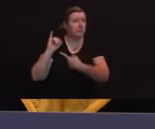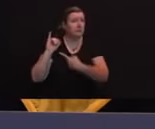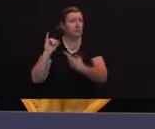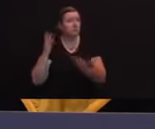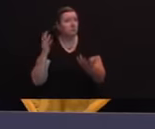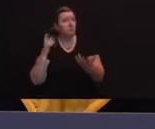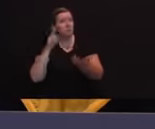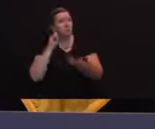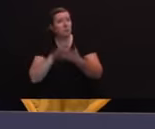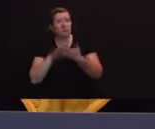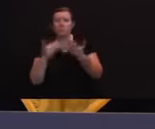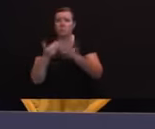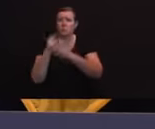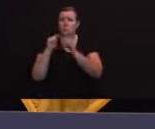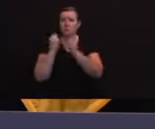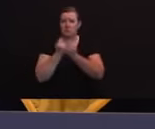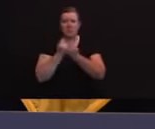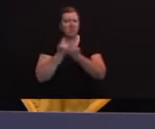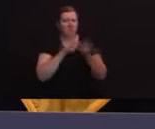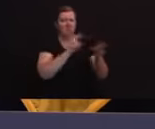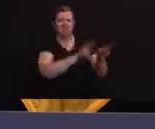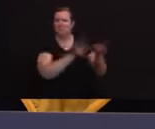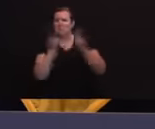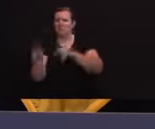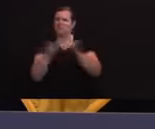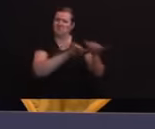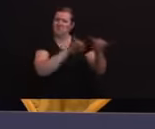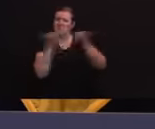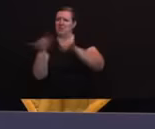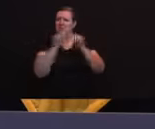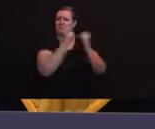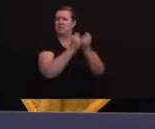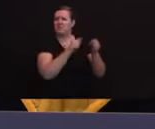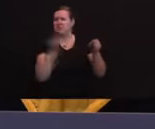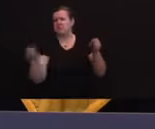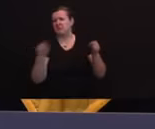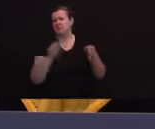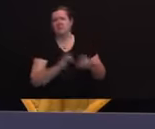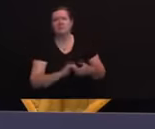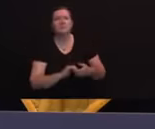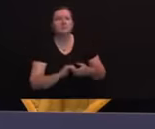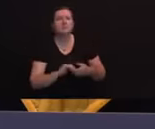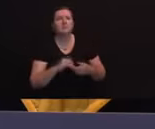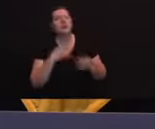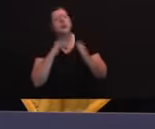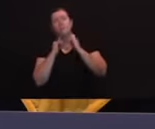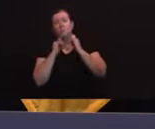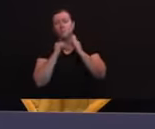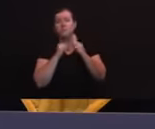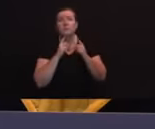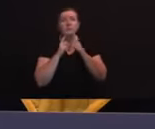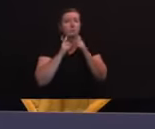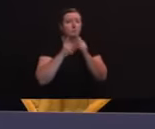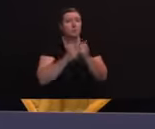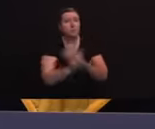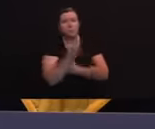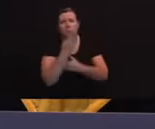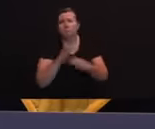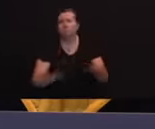I did get interviewed this morning. It is essential that we get federal support, and that includes